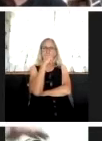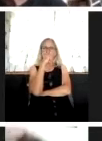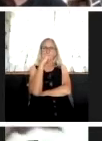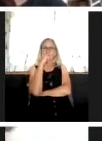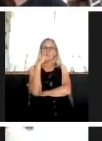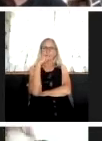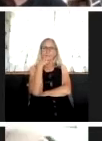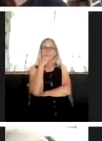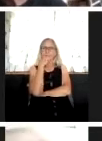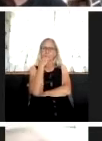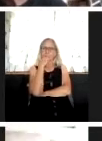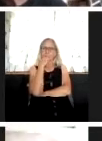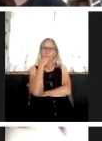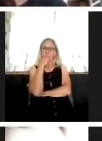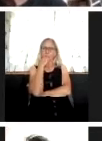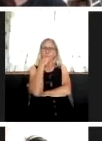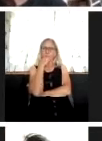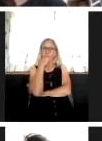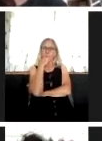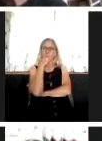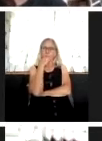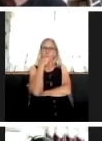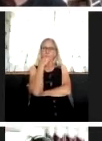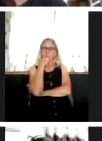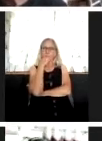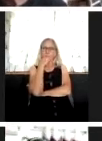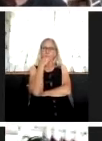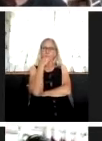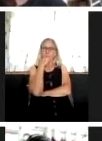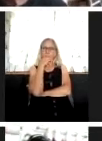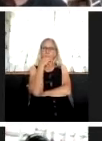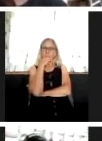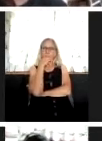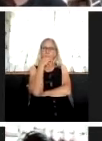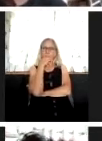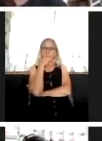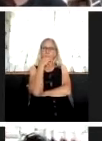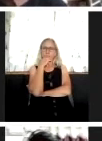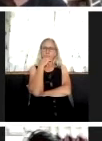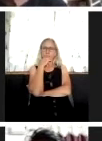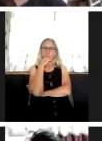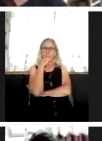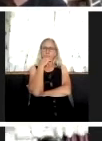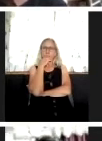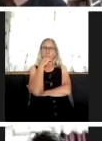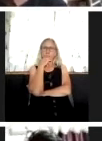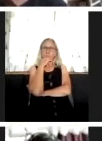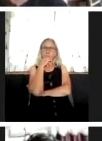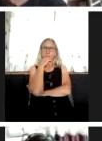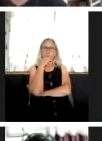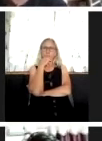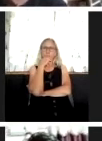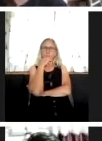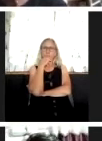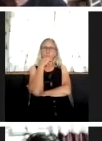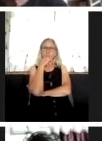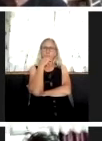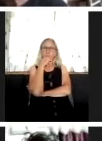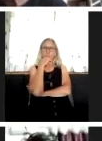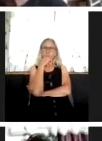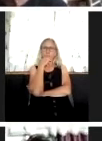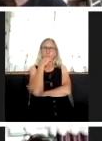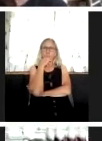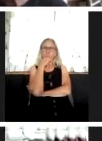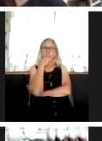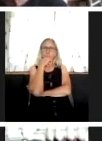need to fulfill that assignment. So your provision my kingdom family across the globe